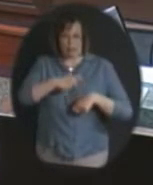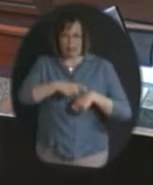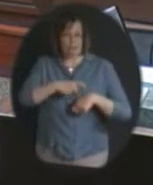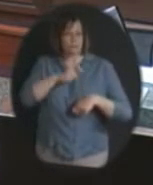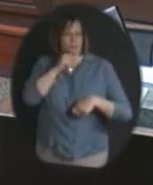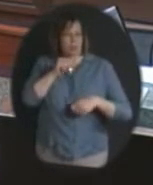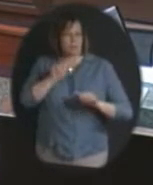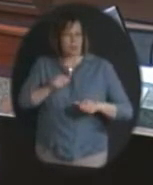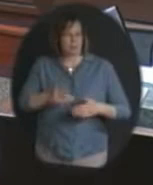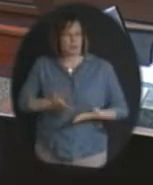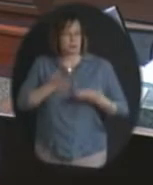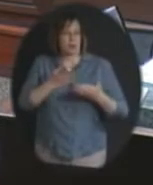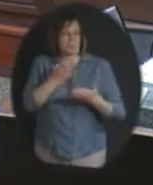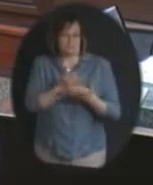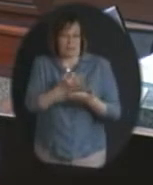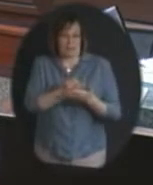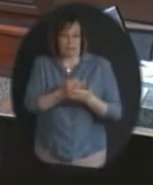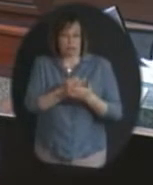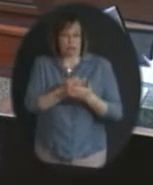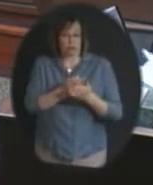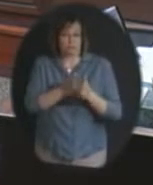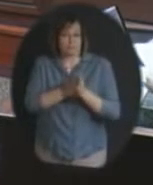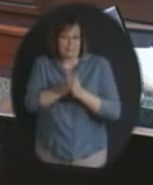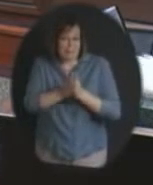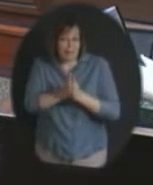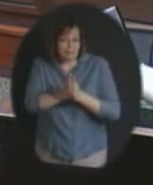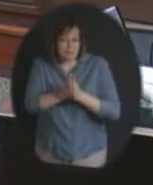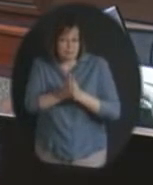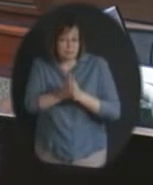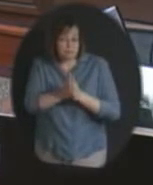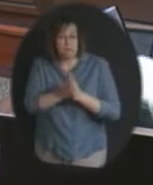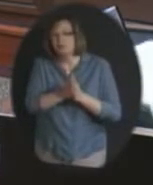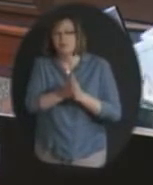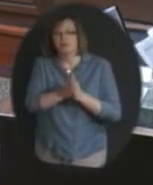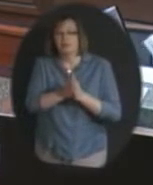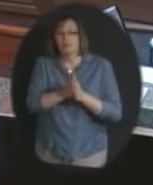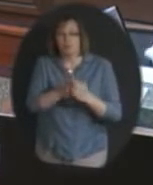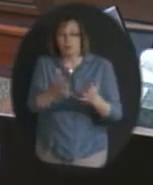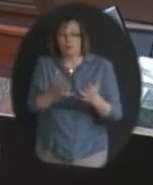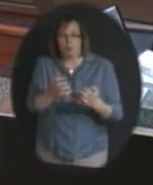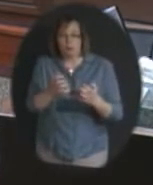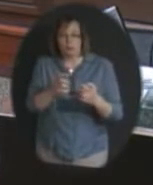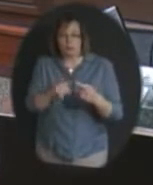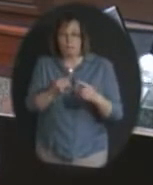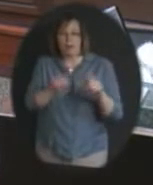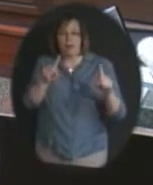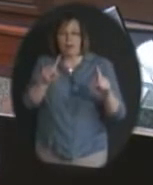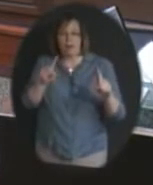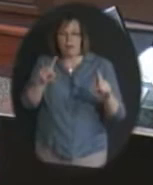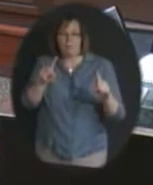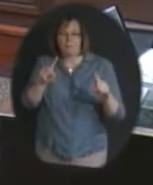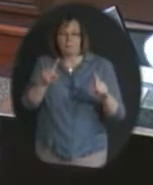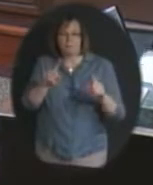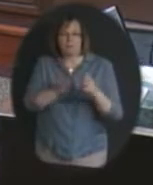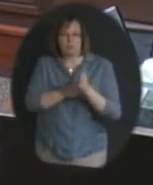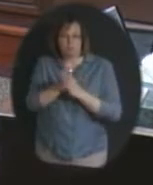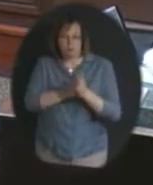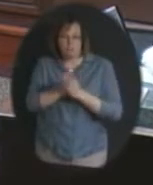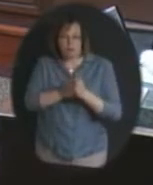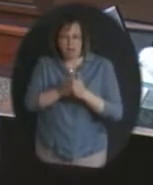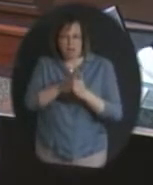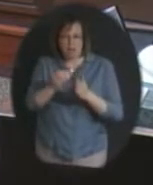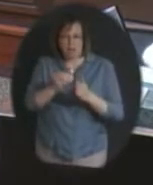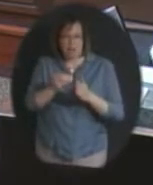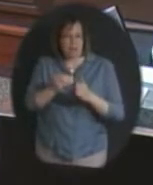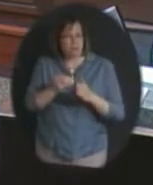able to provide financial incentives like we would like to, but certainly there's motivation and esprit